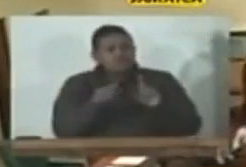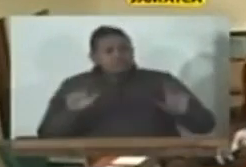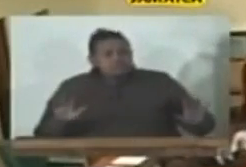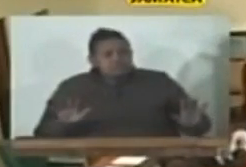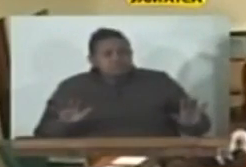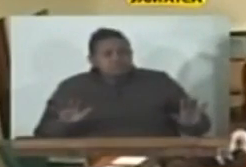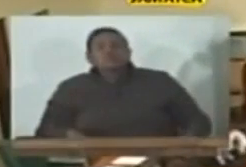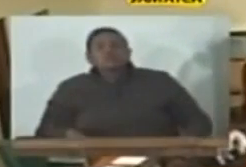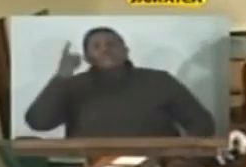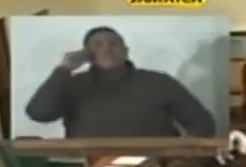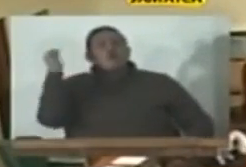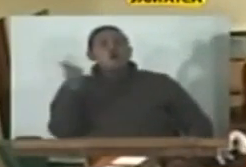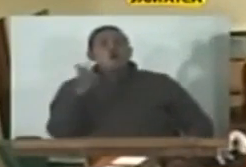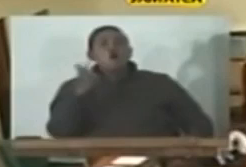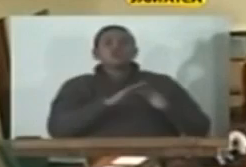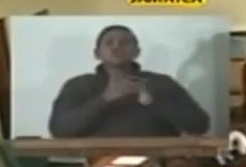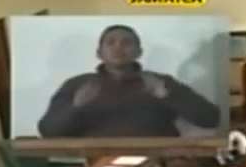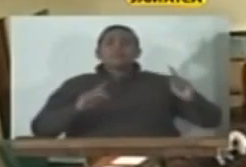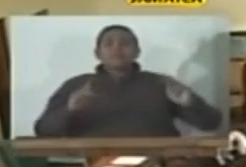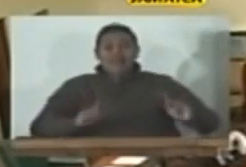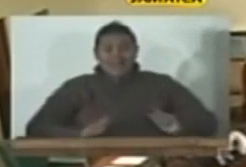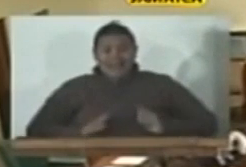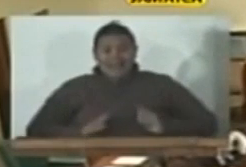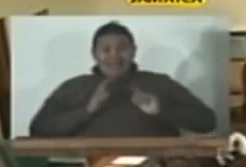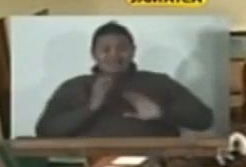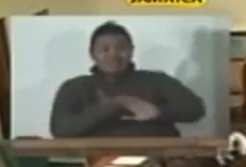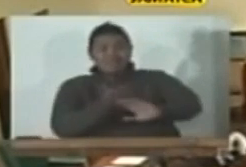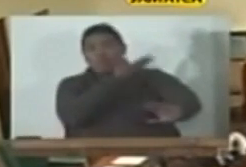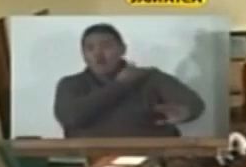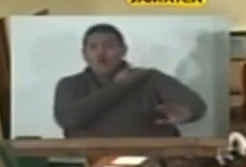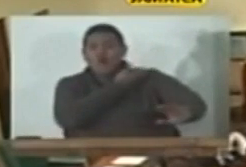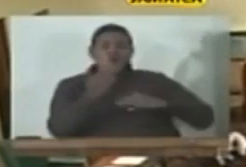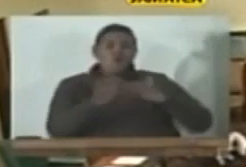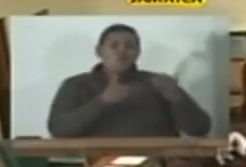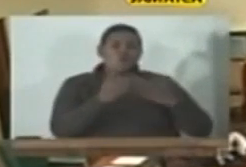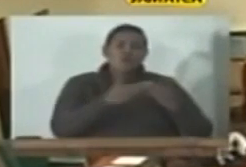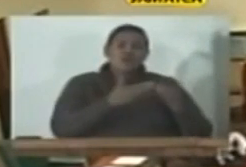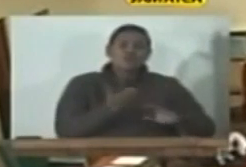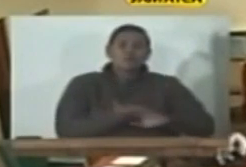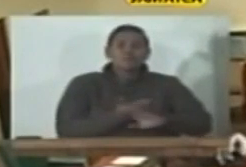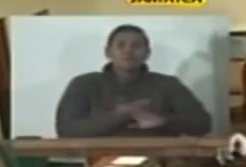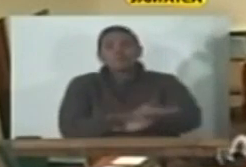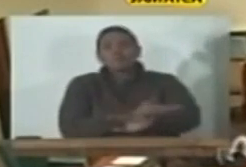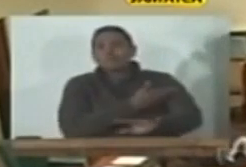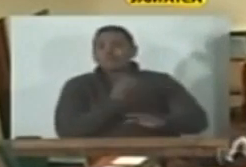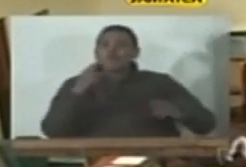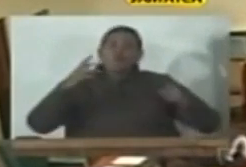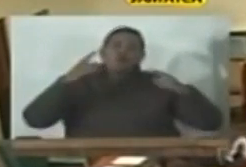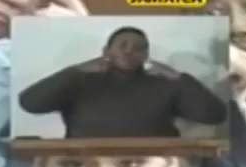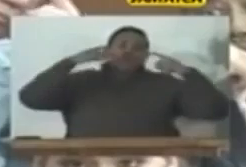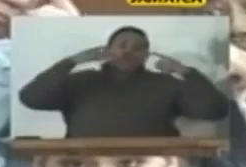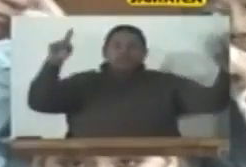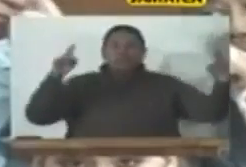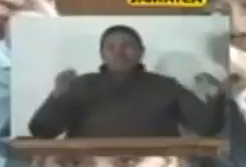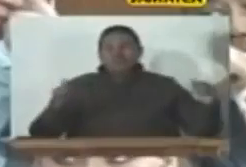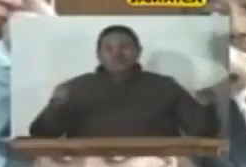whether you call it progress or you call it prosperity, we must have stronger growth in our national